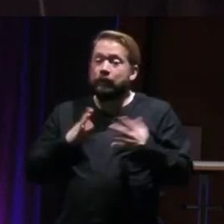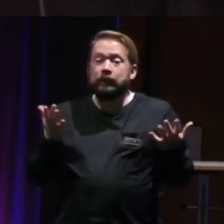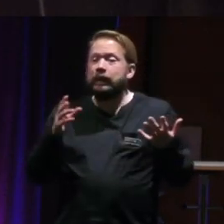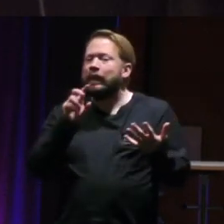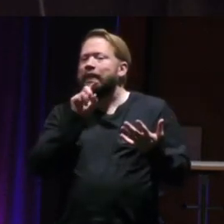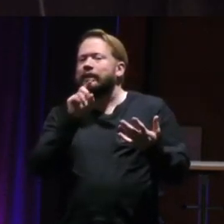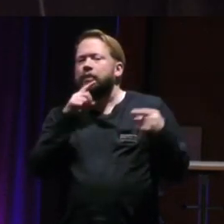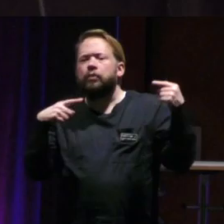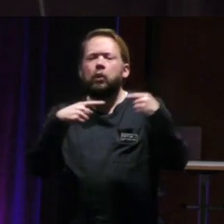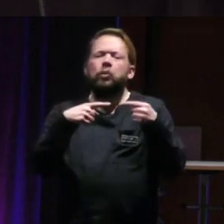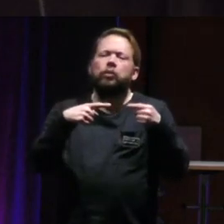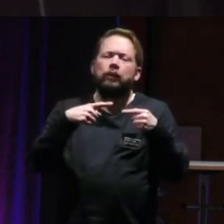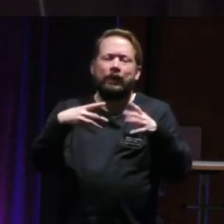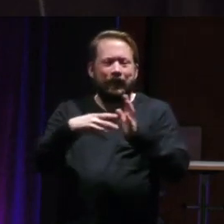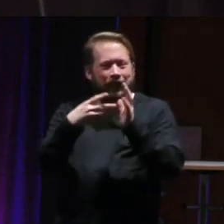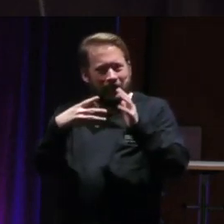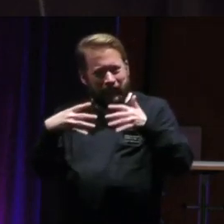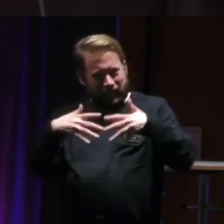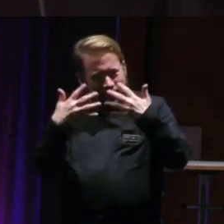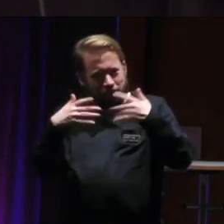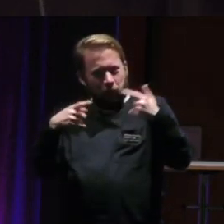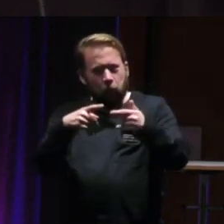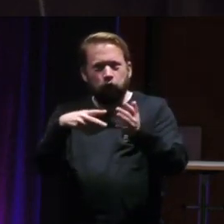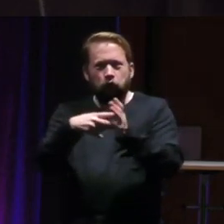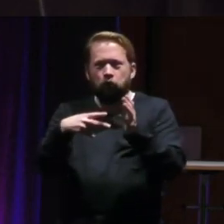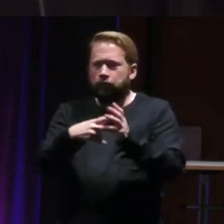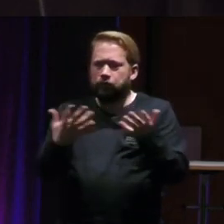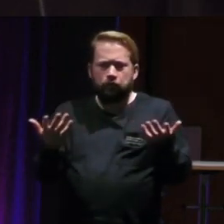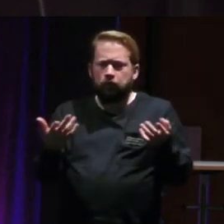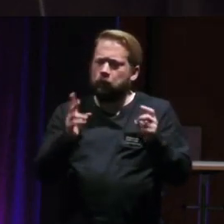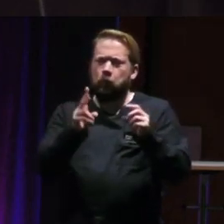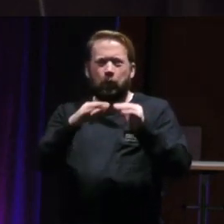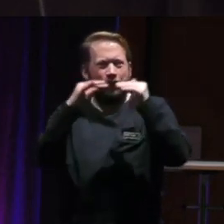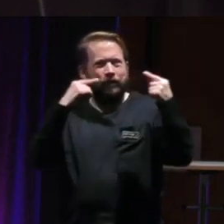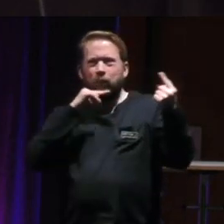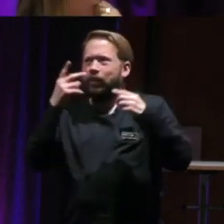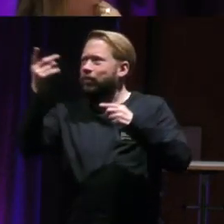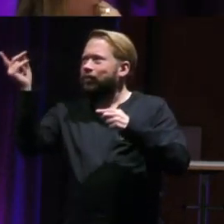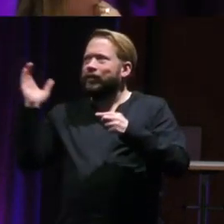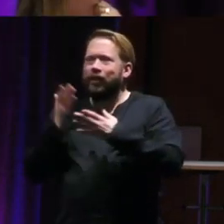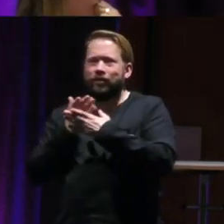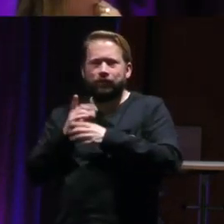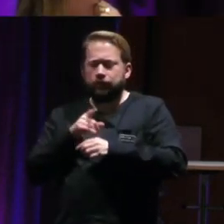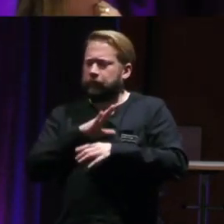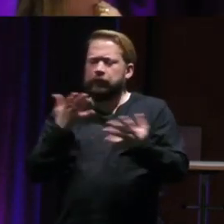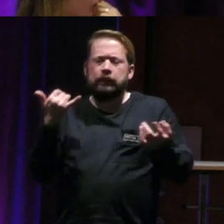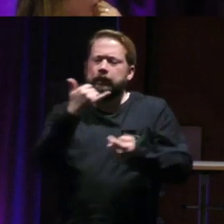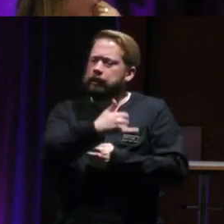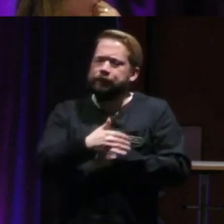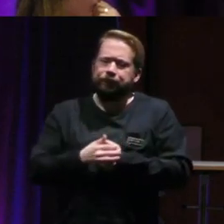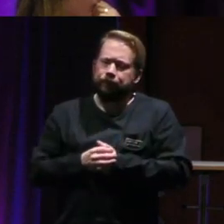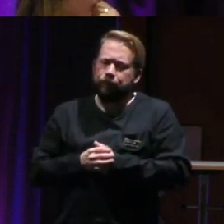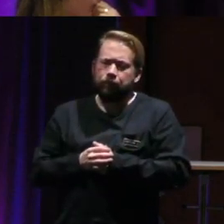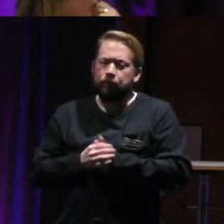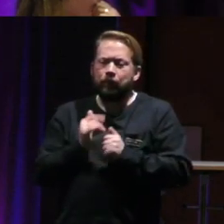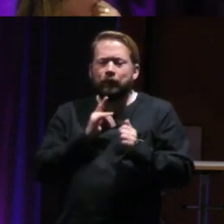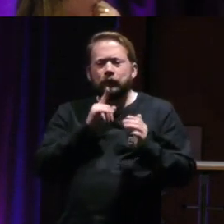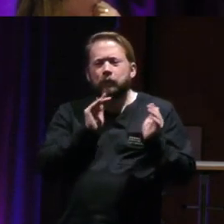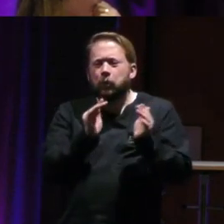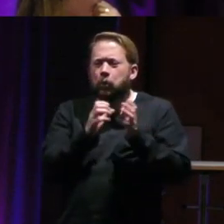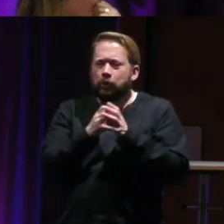No criticism on in public level, so only some small communities share information in